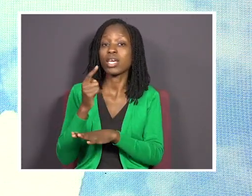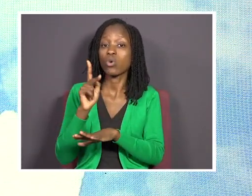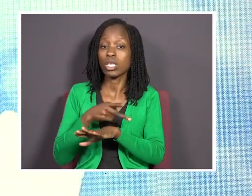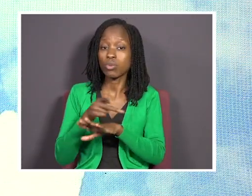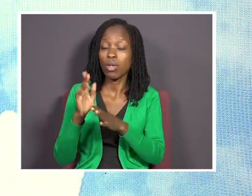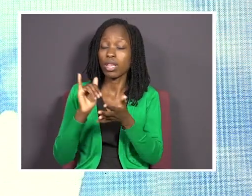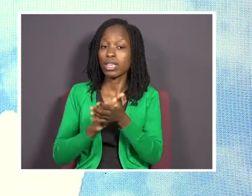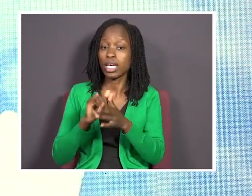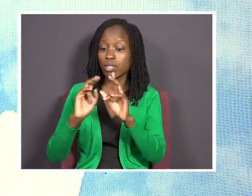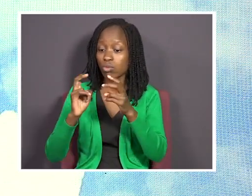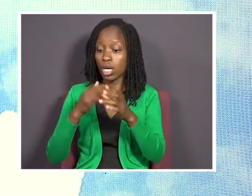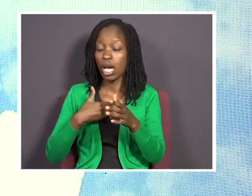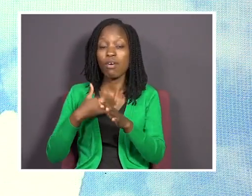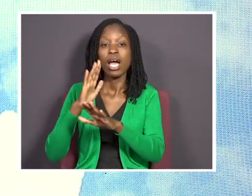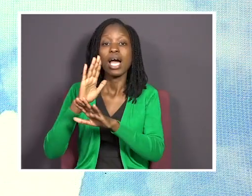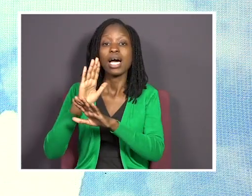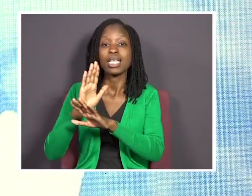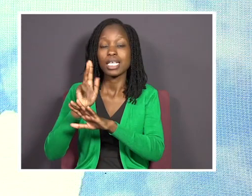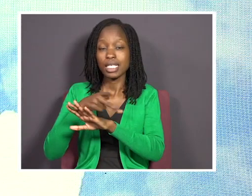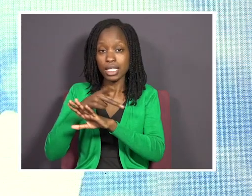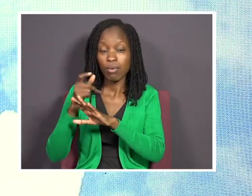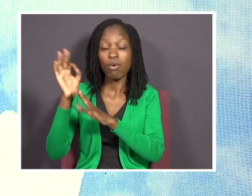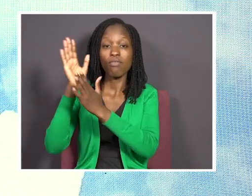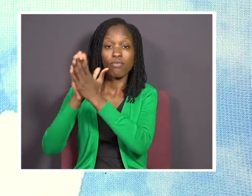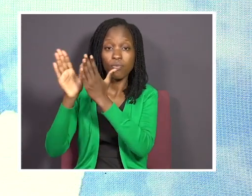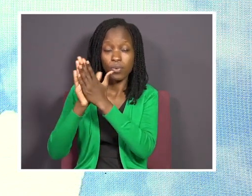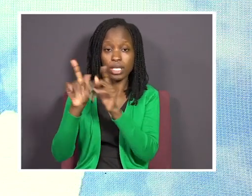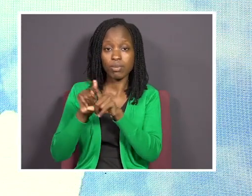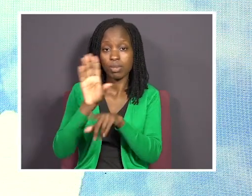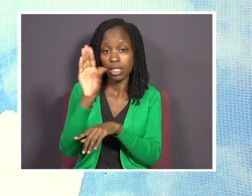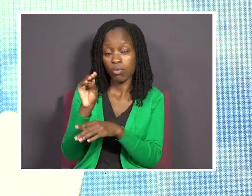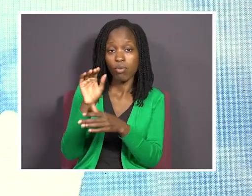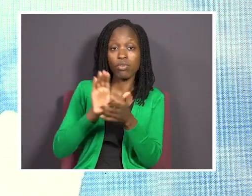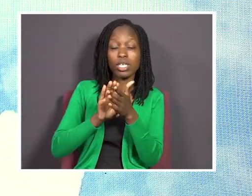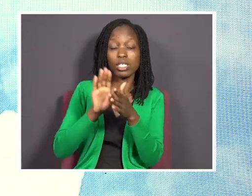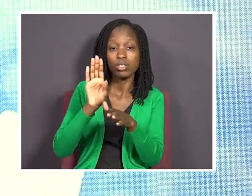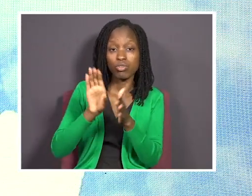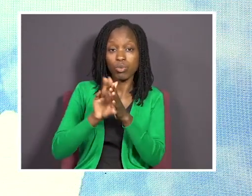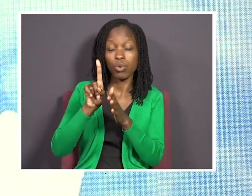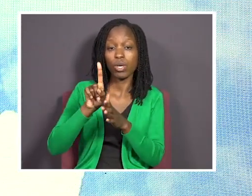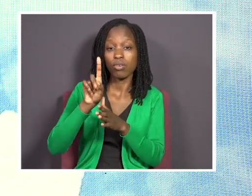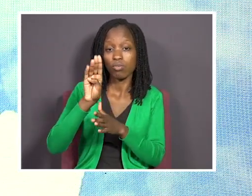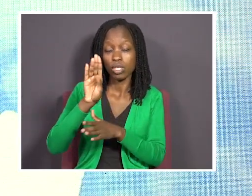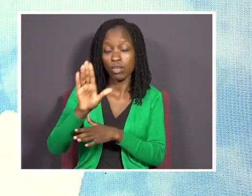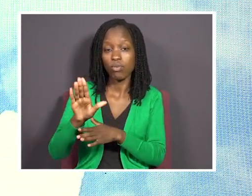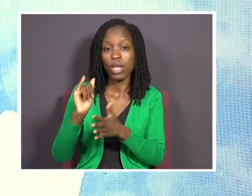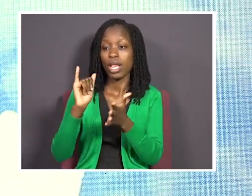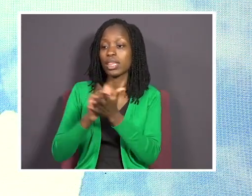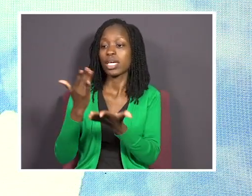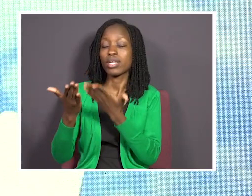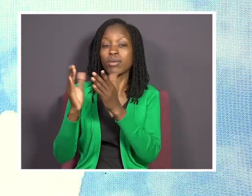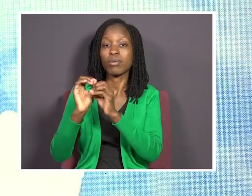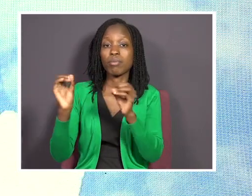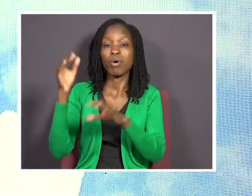called a psalm of praise. And the summary of it is this, that the incomparable God,